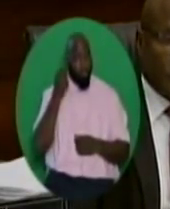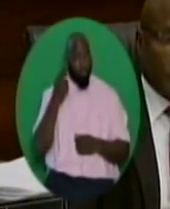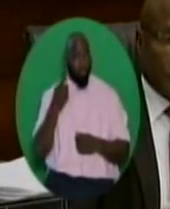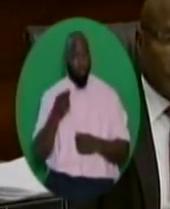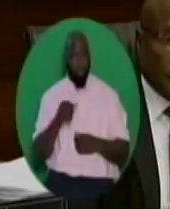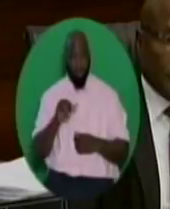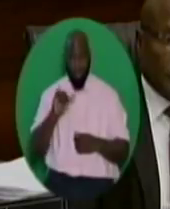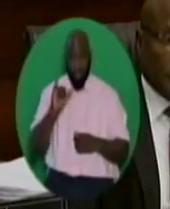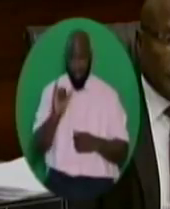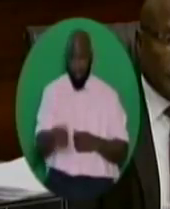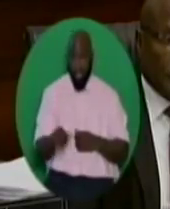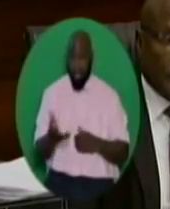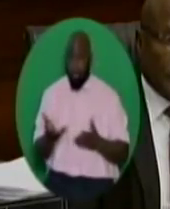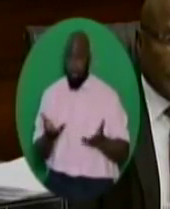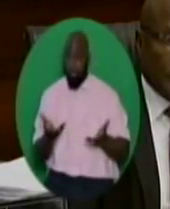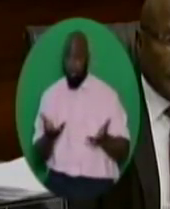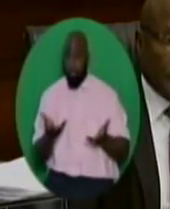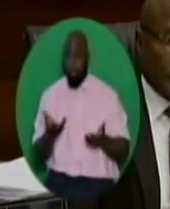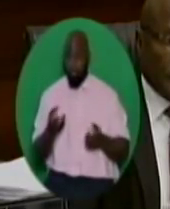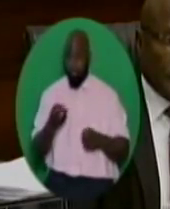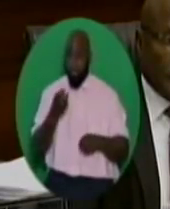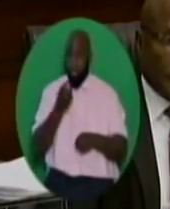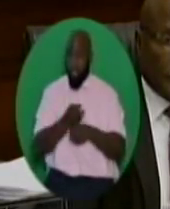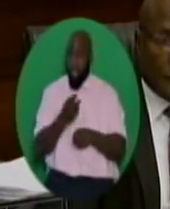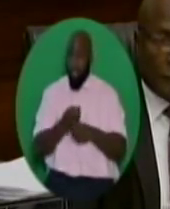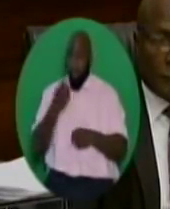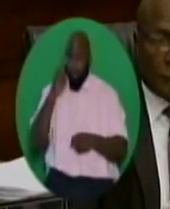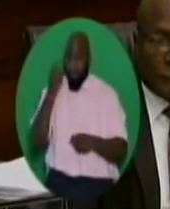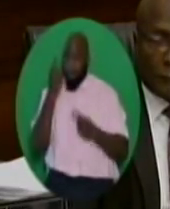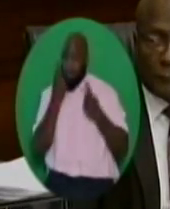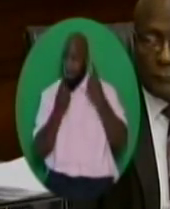everyone be at the ballroom point of the staff club at the